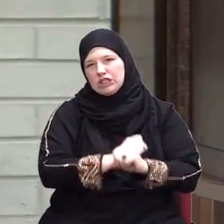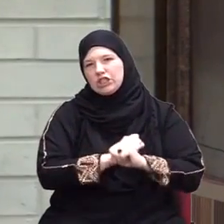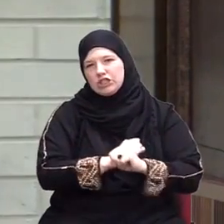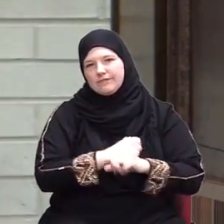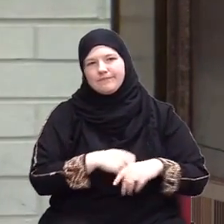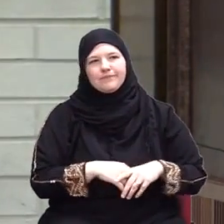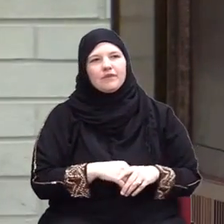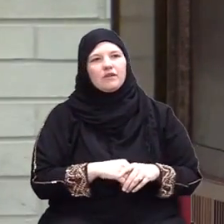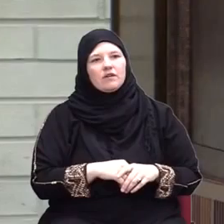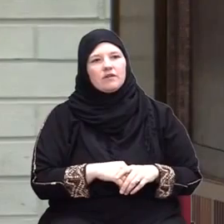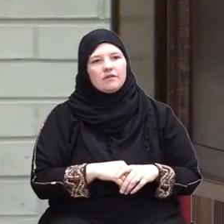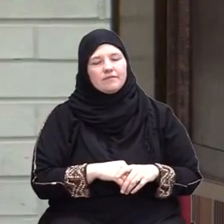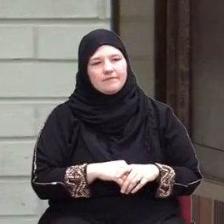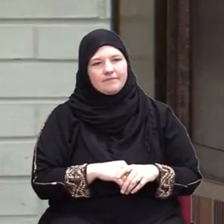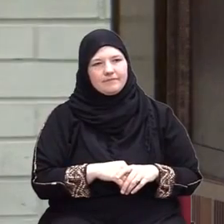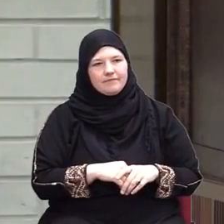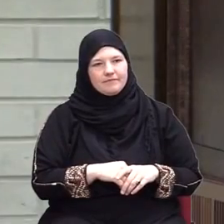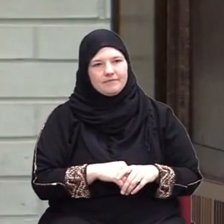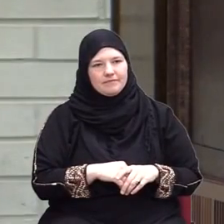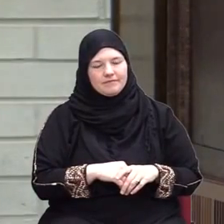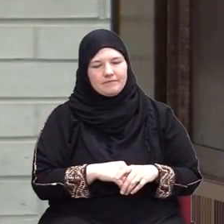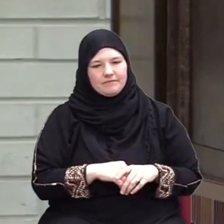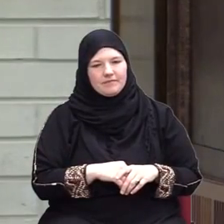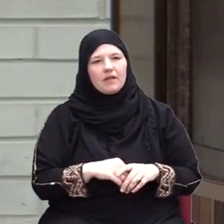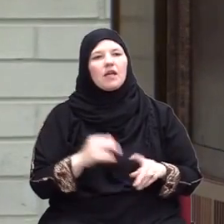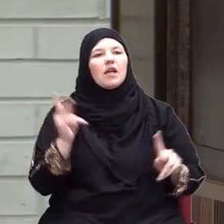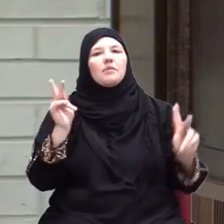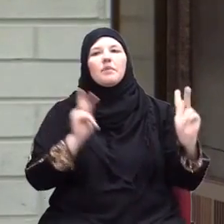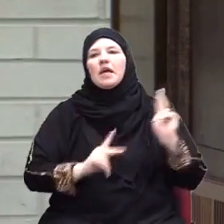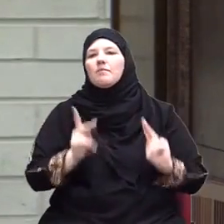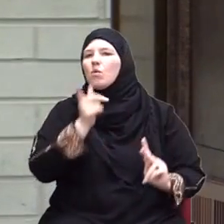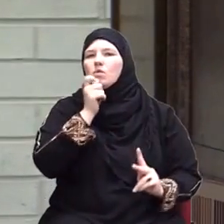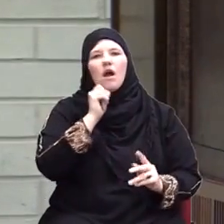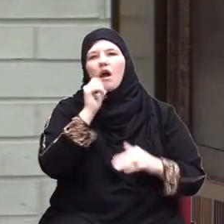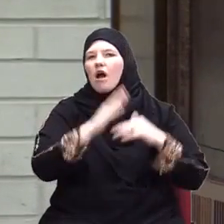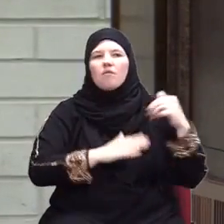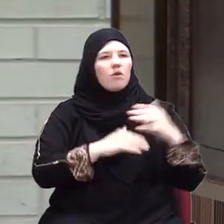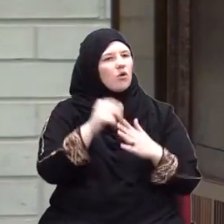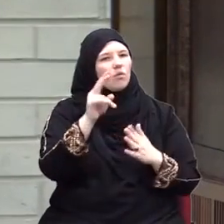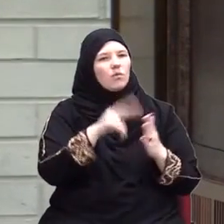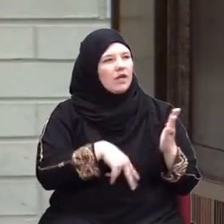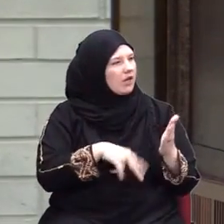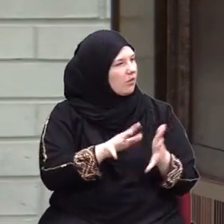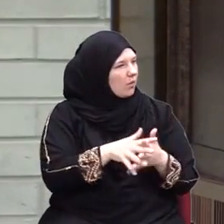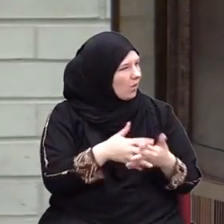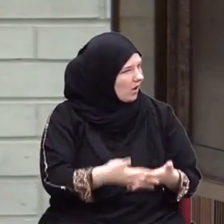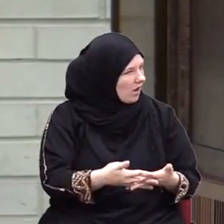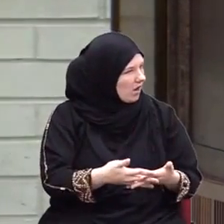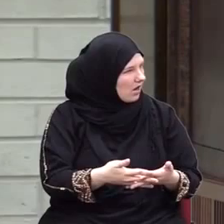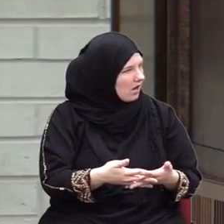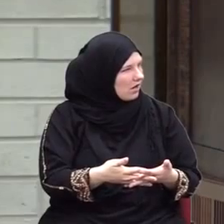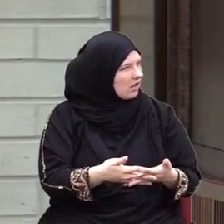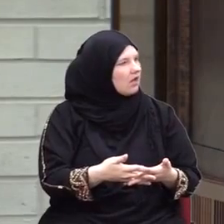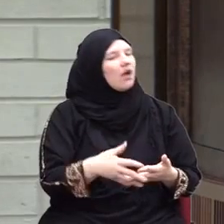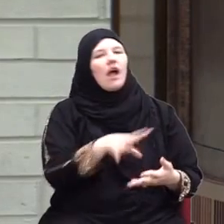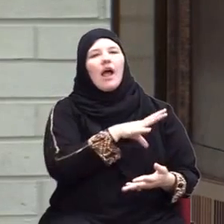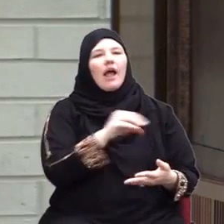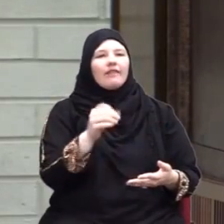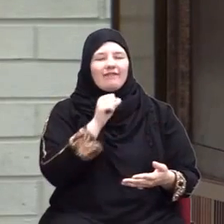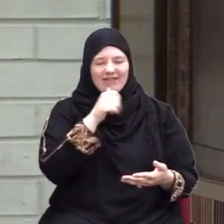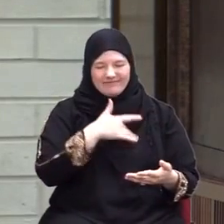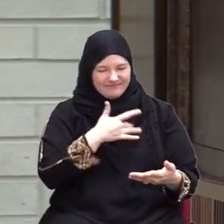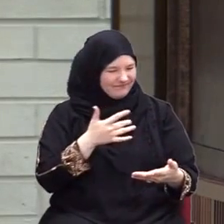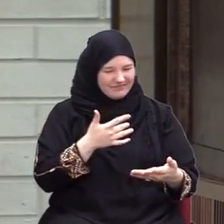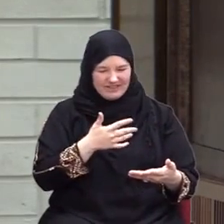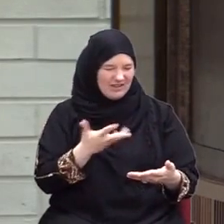as Muslims, and they want to take it off to become whatever they want, to do whatever they want.